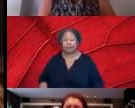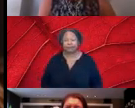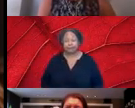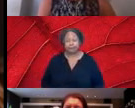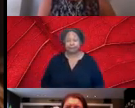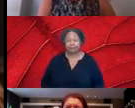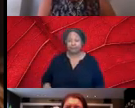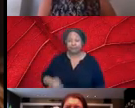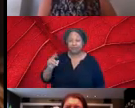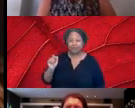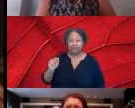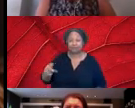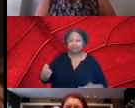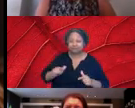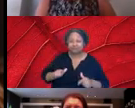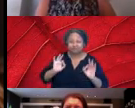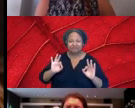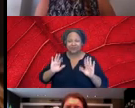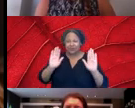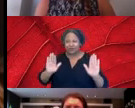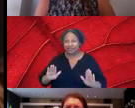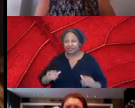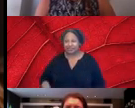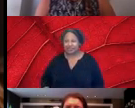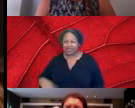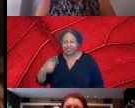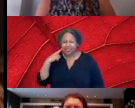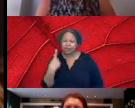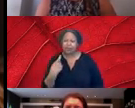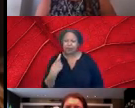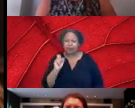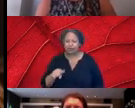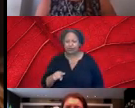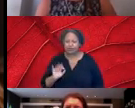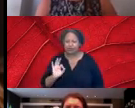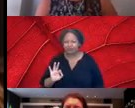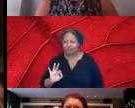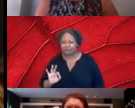That's great. Thank you. So I think we have one more question.